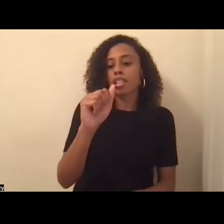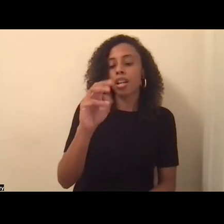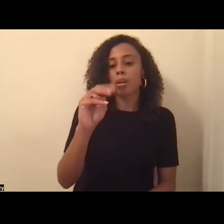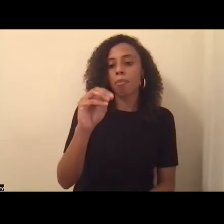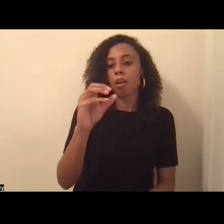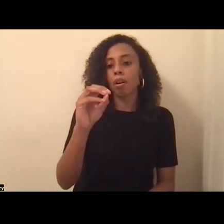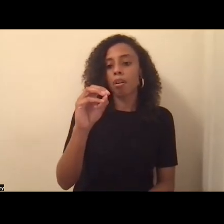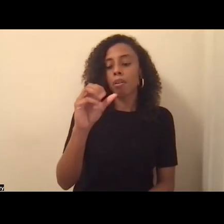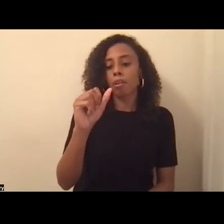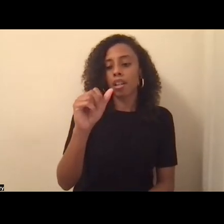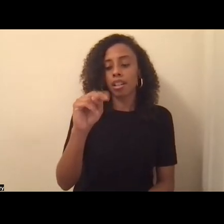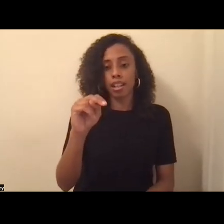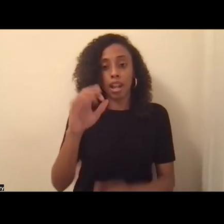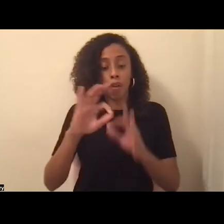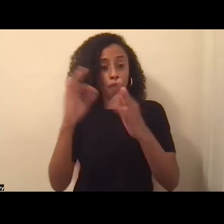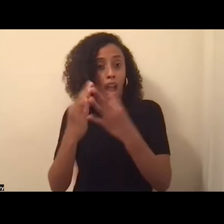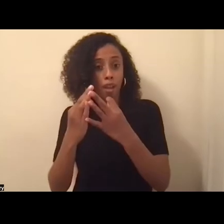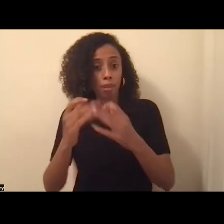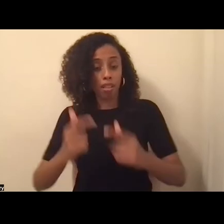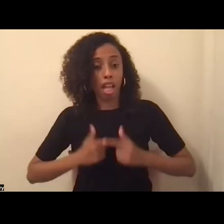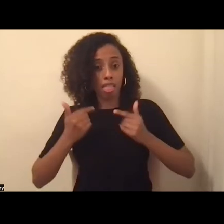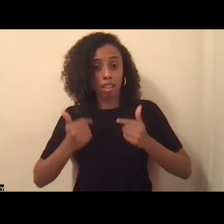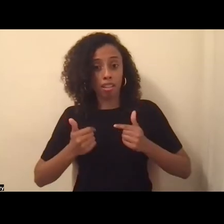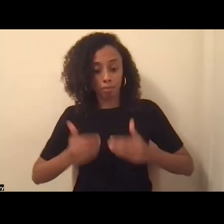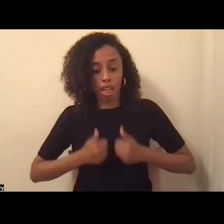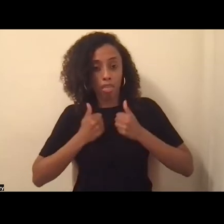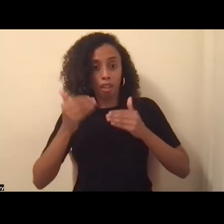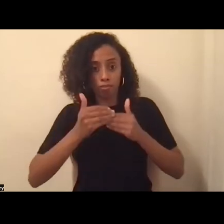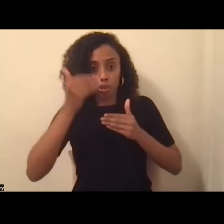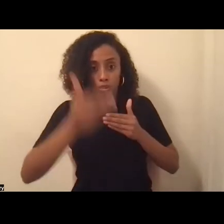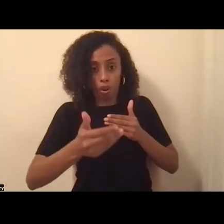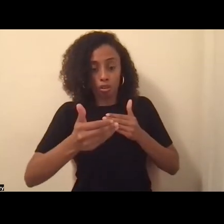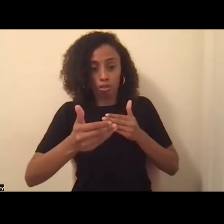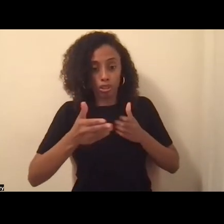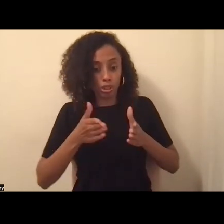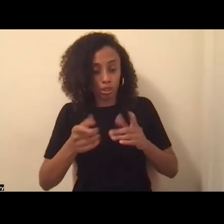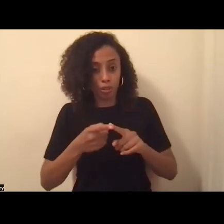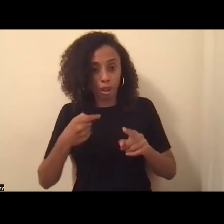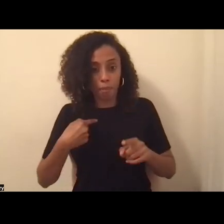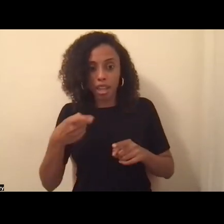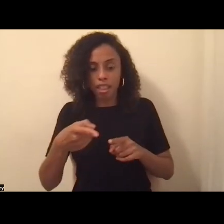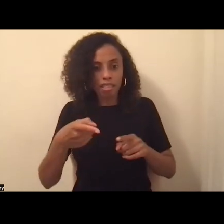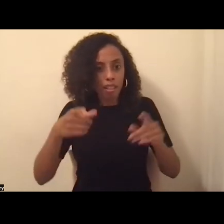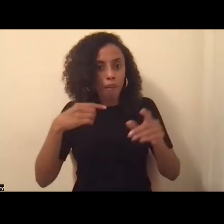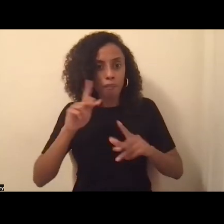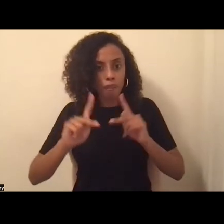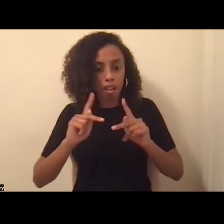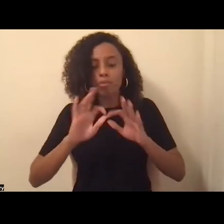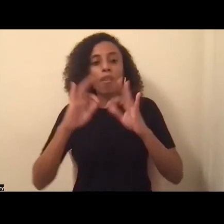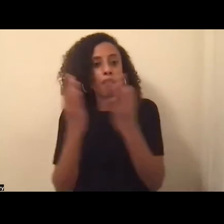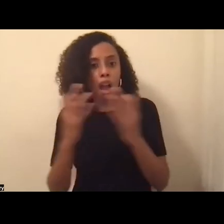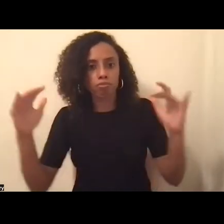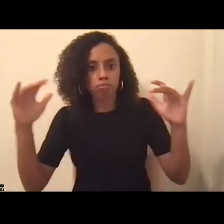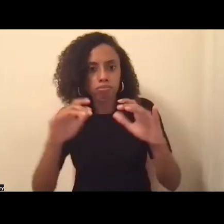the street from me. There was never a gathering that didn't have at least 3 generations present, right? That